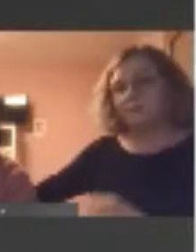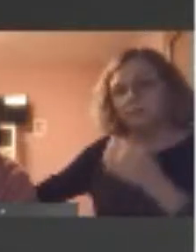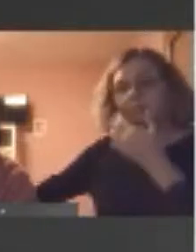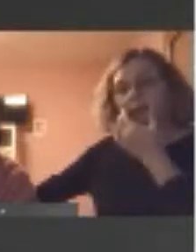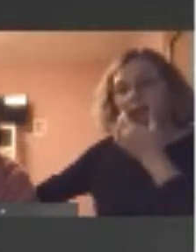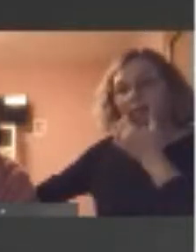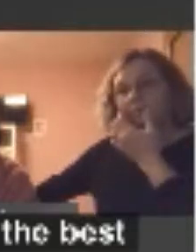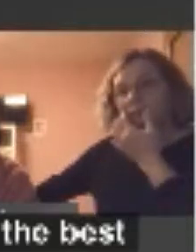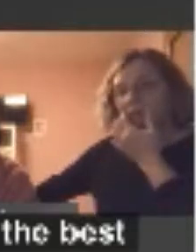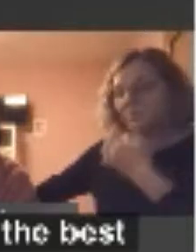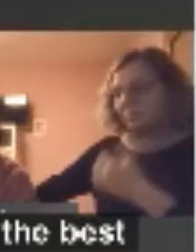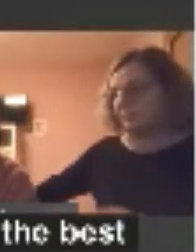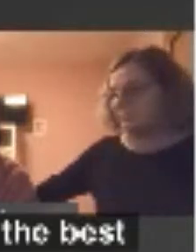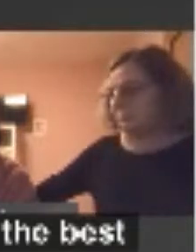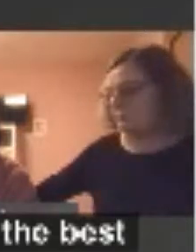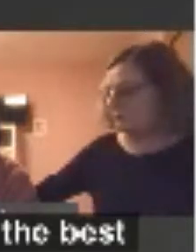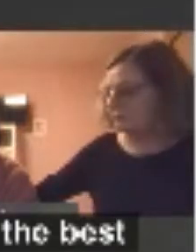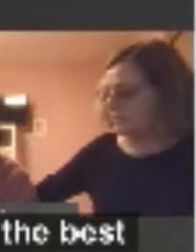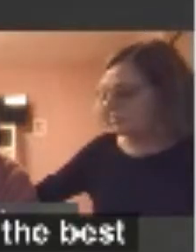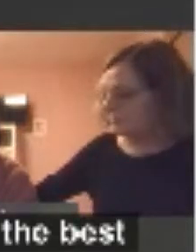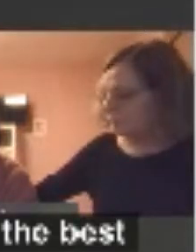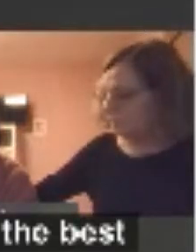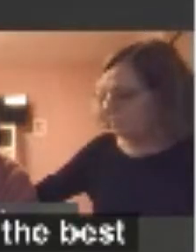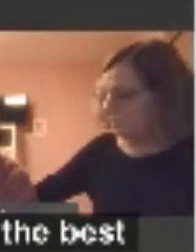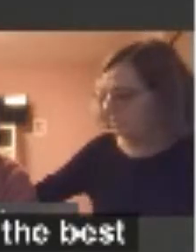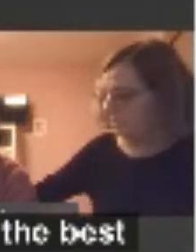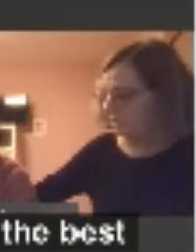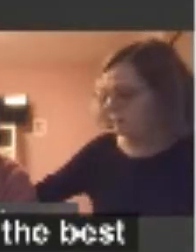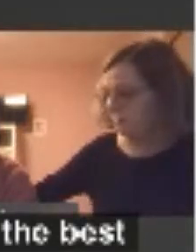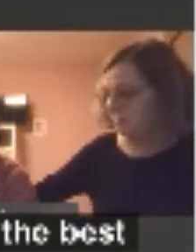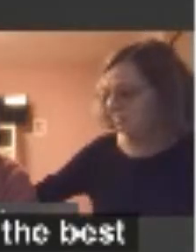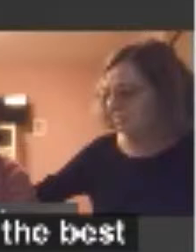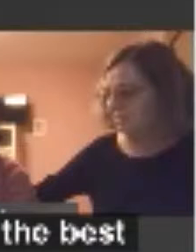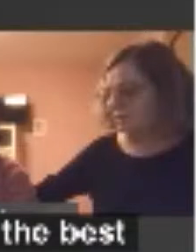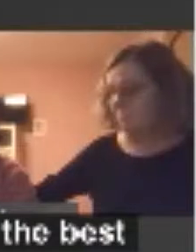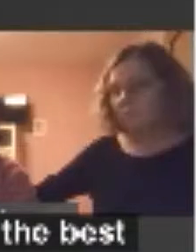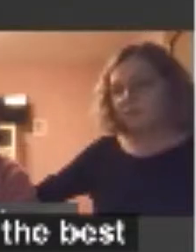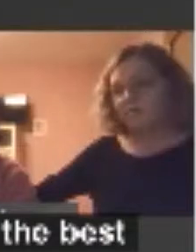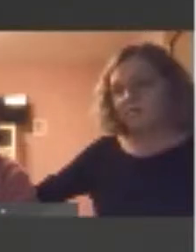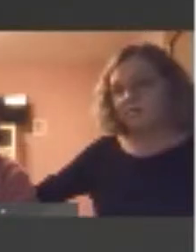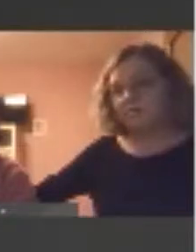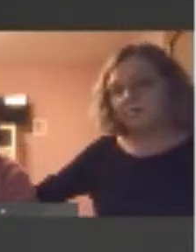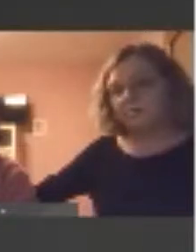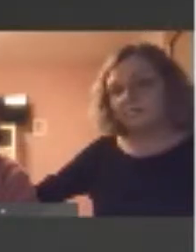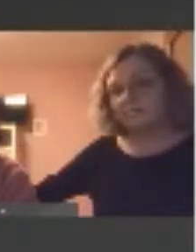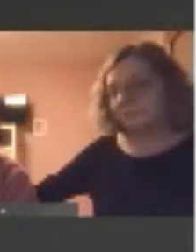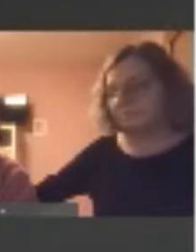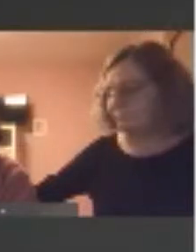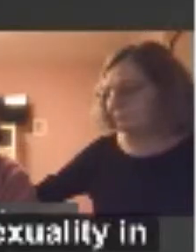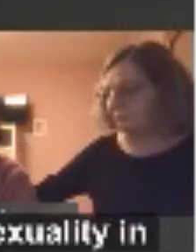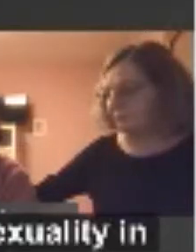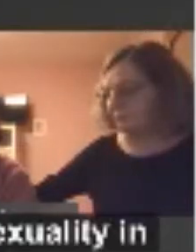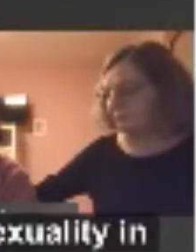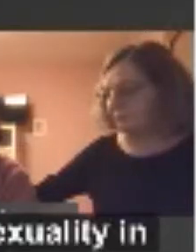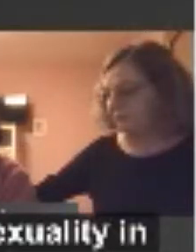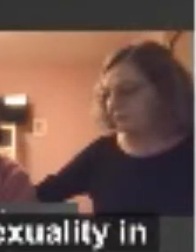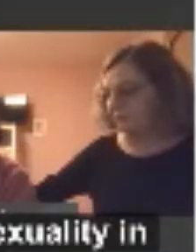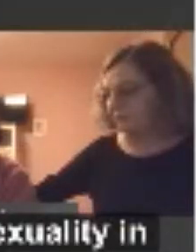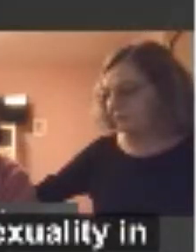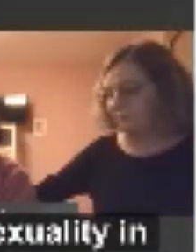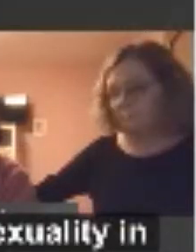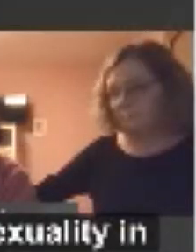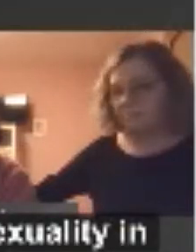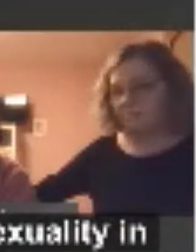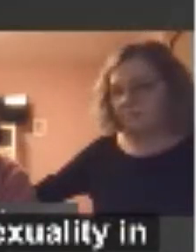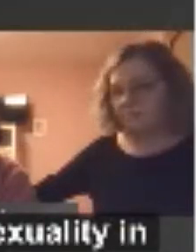10. Yeah, so this Okay. This has been the best solution. That's great. And do you